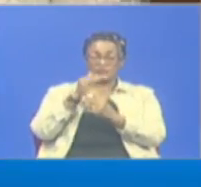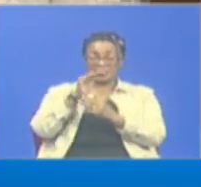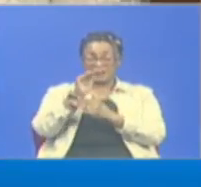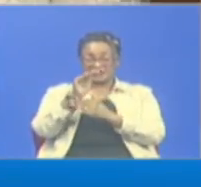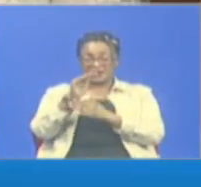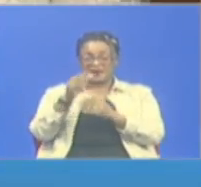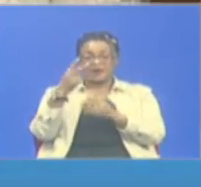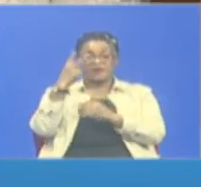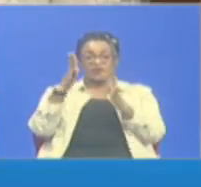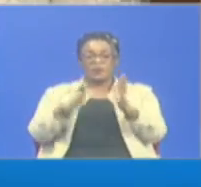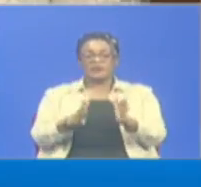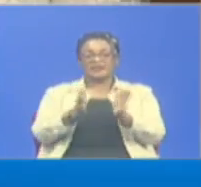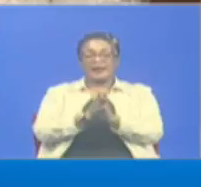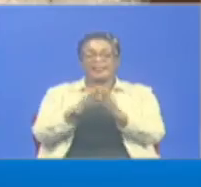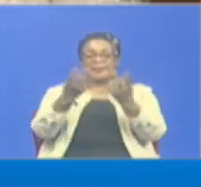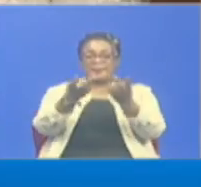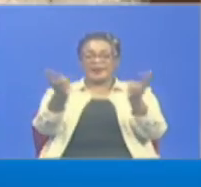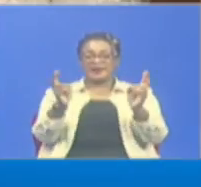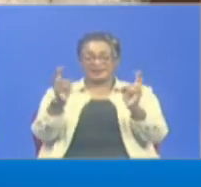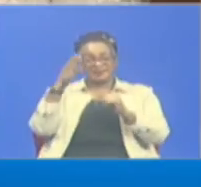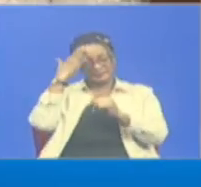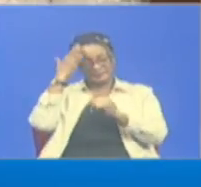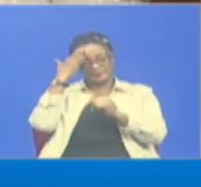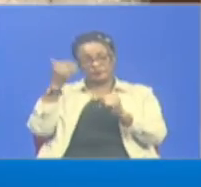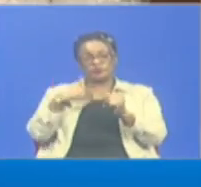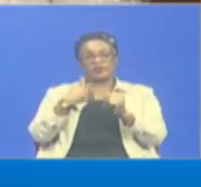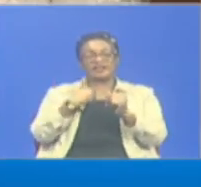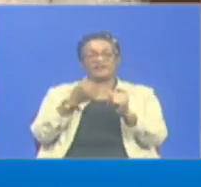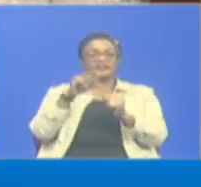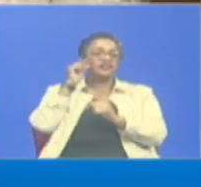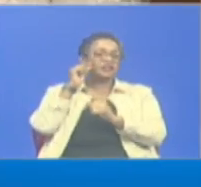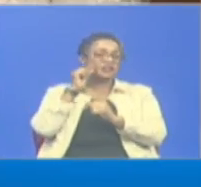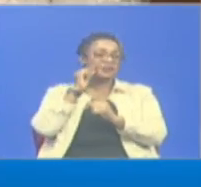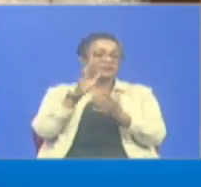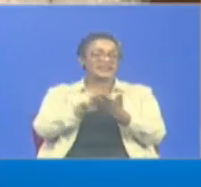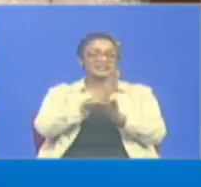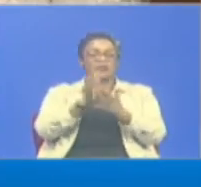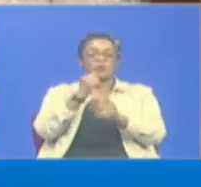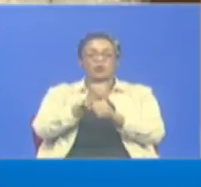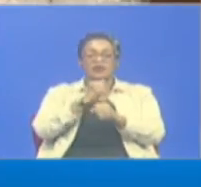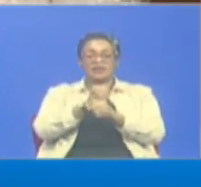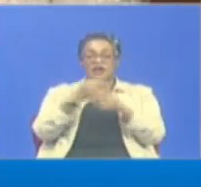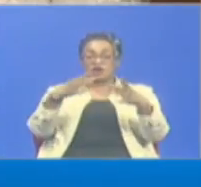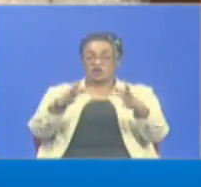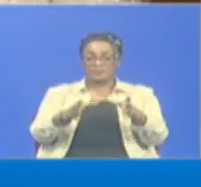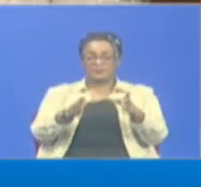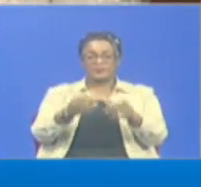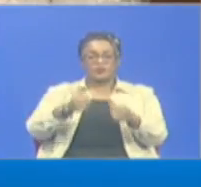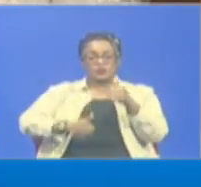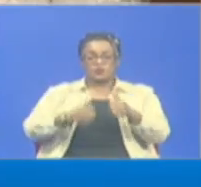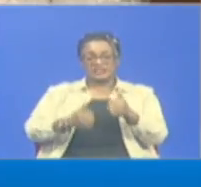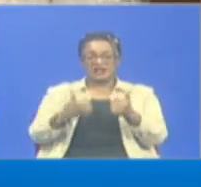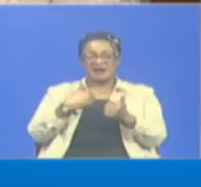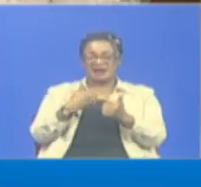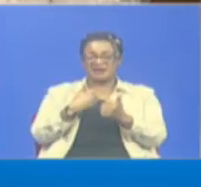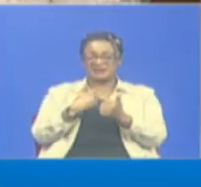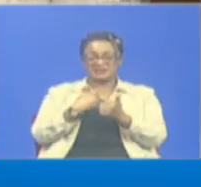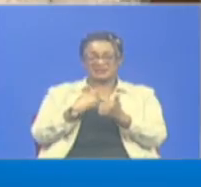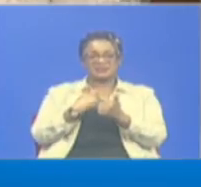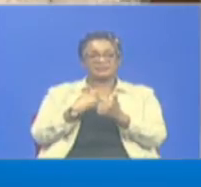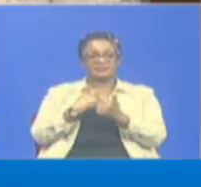that we have a gender sector working group, which has got one of the pillars